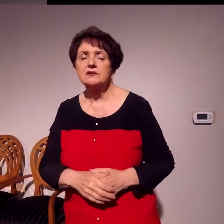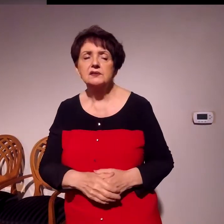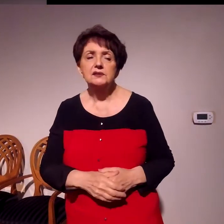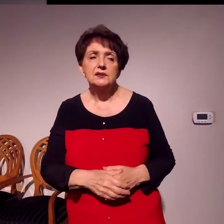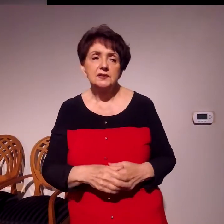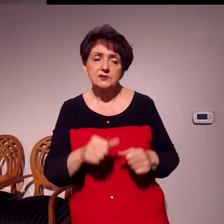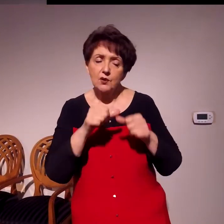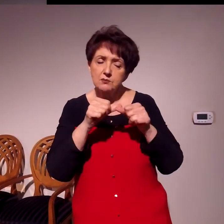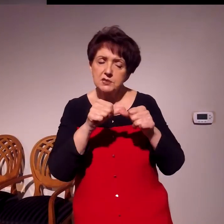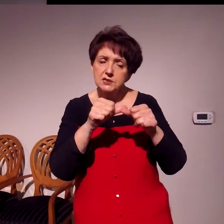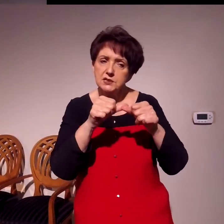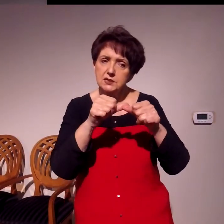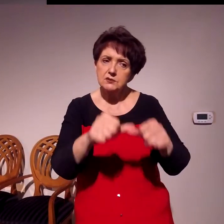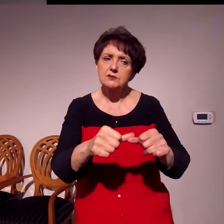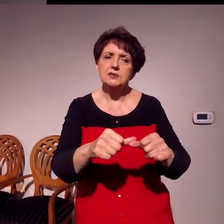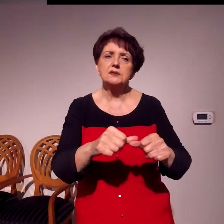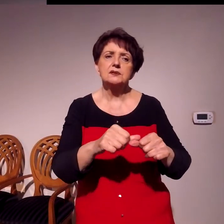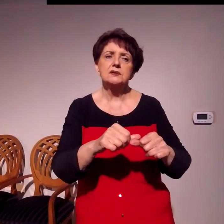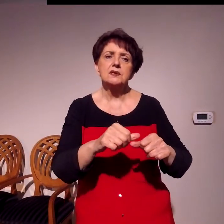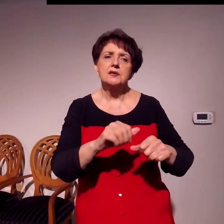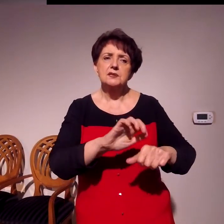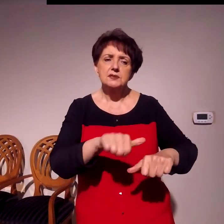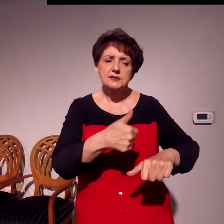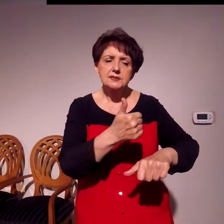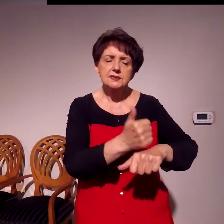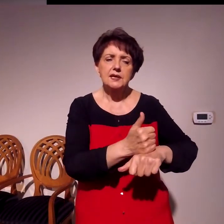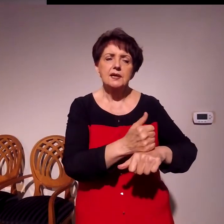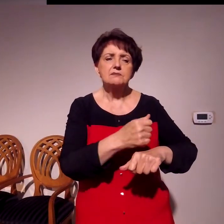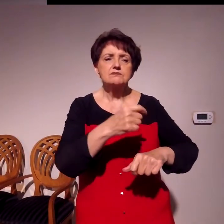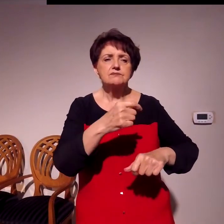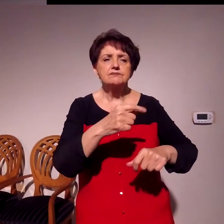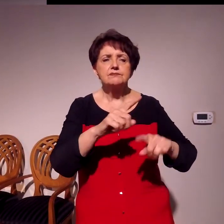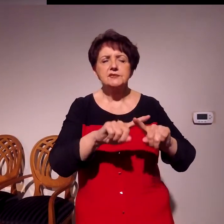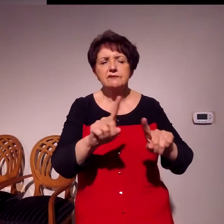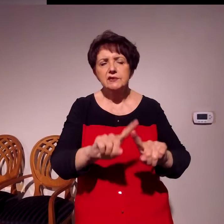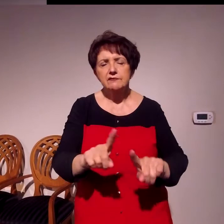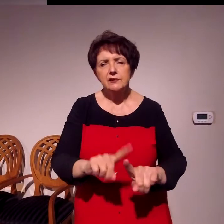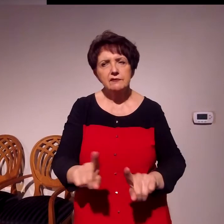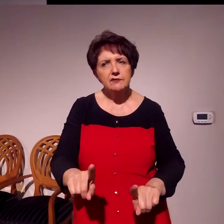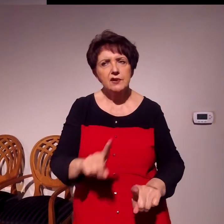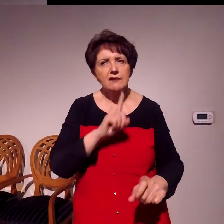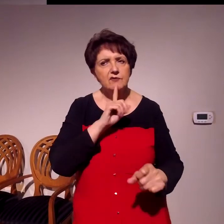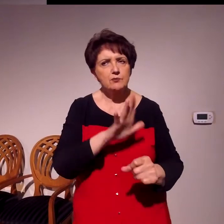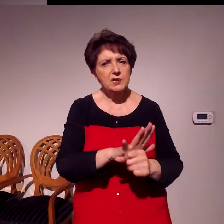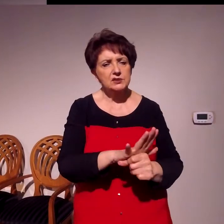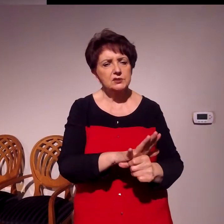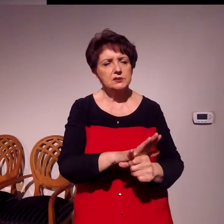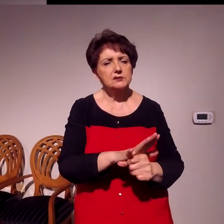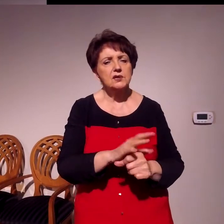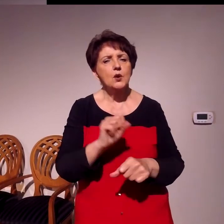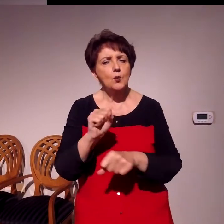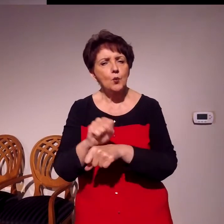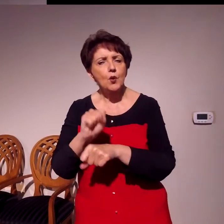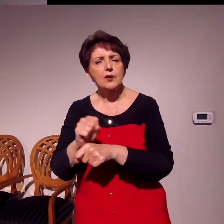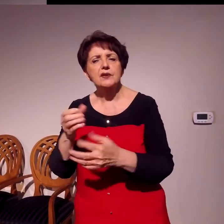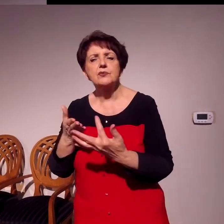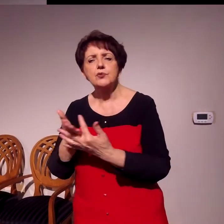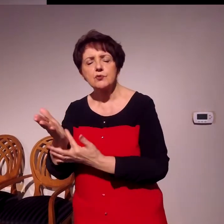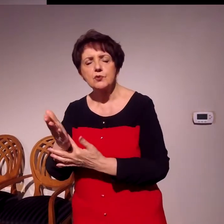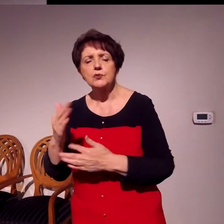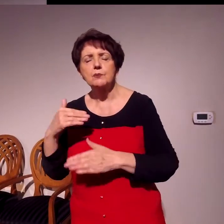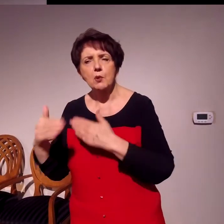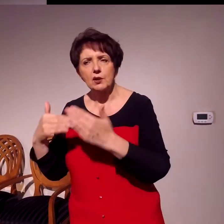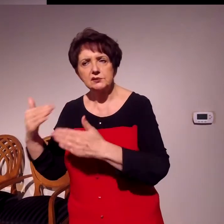to construct various affirmations as I work through this process for myself so I can unearth